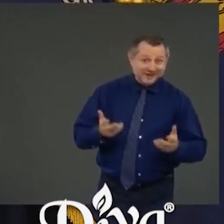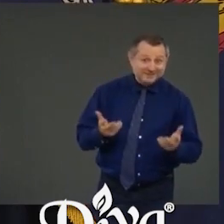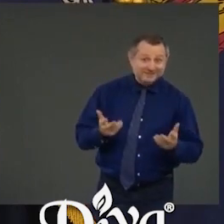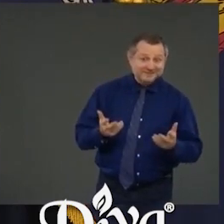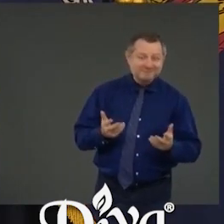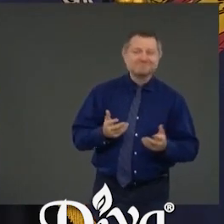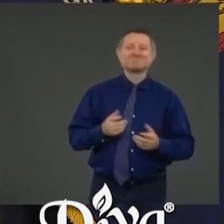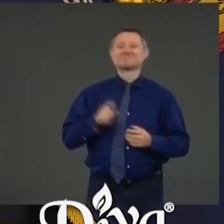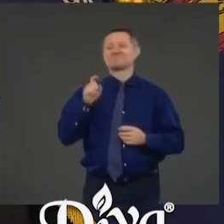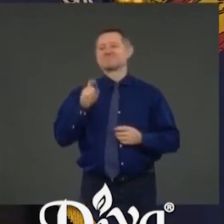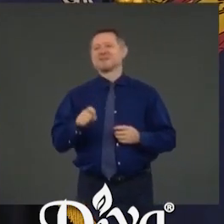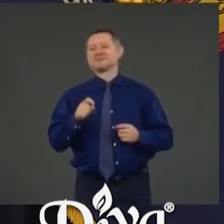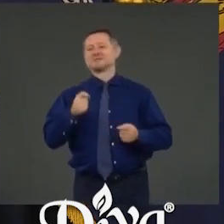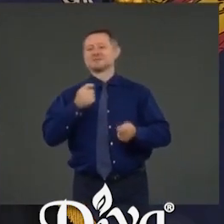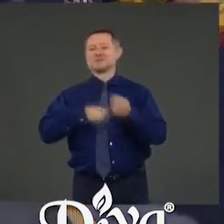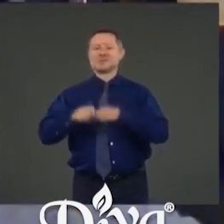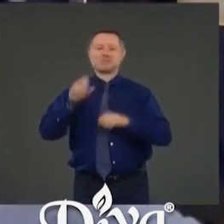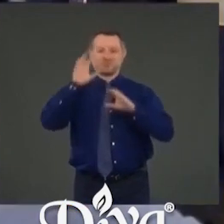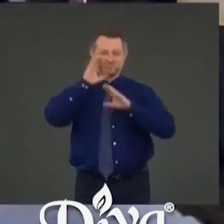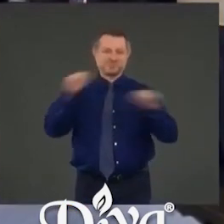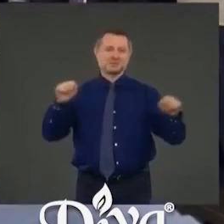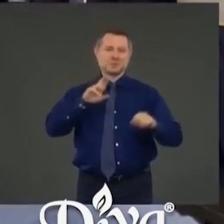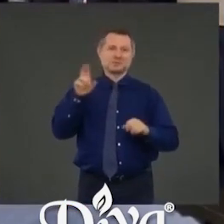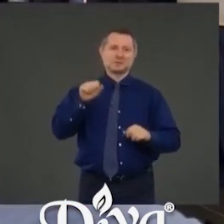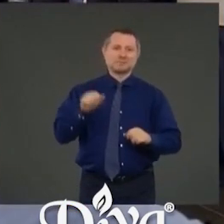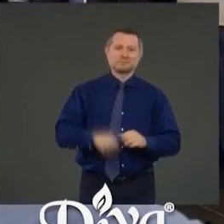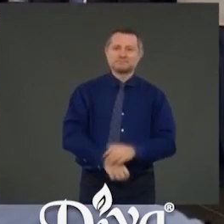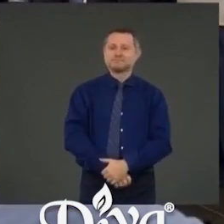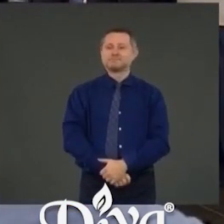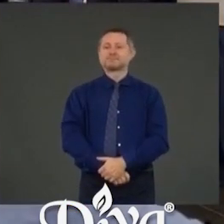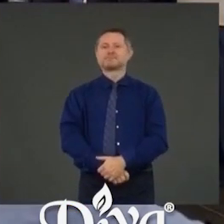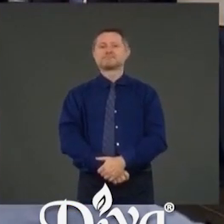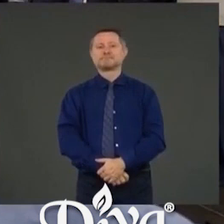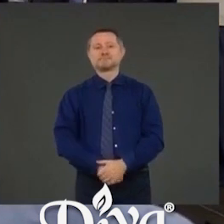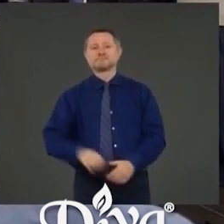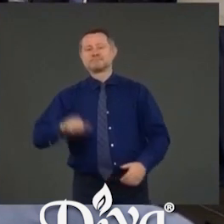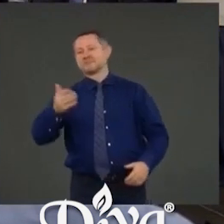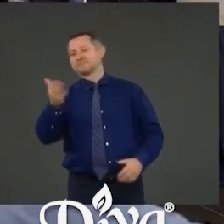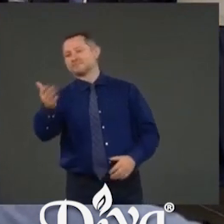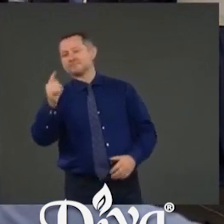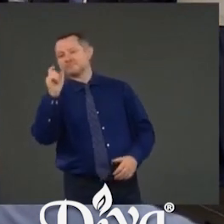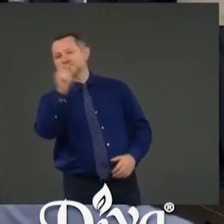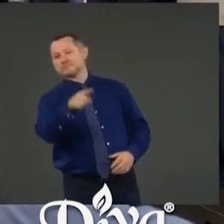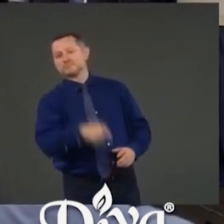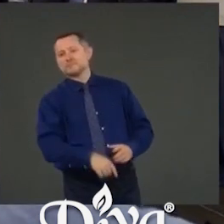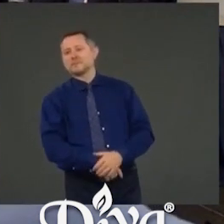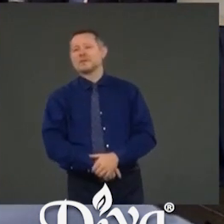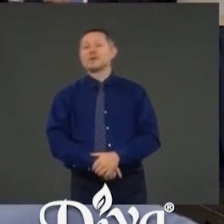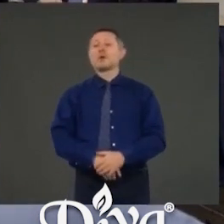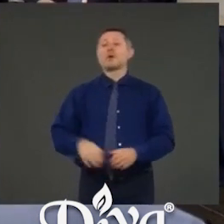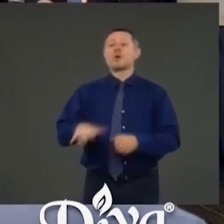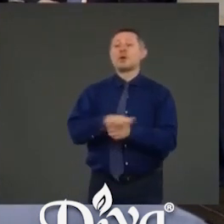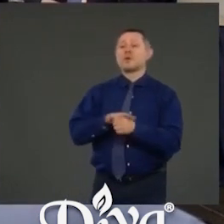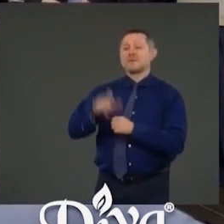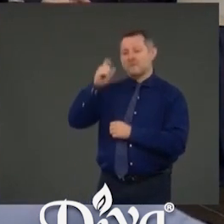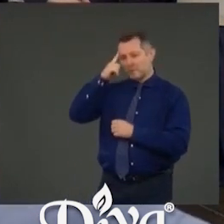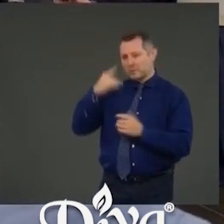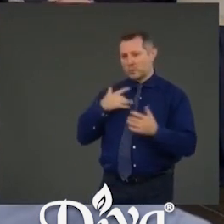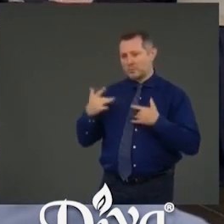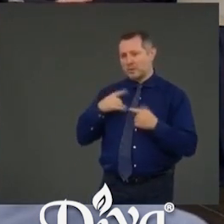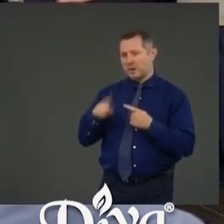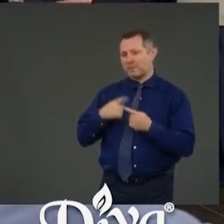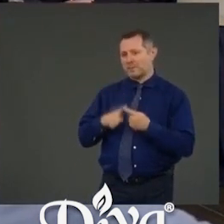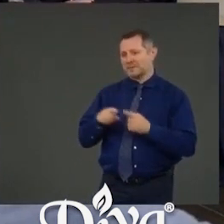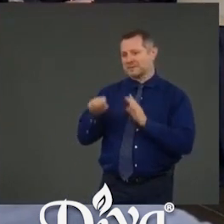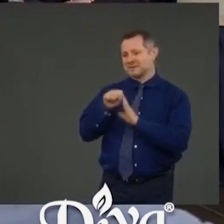President of the United States. Zach? 20%, local governments are concerned about with the state withholding